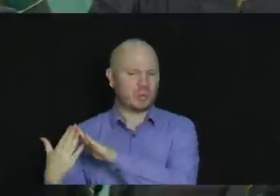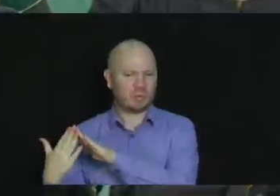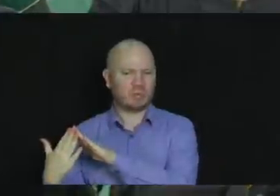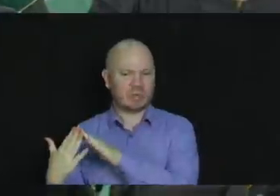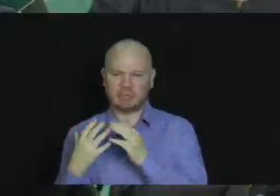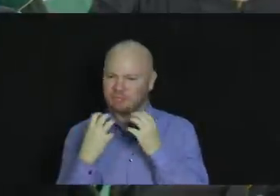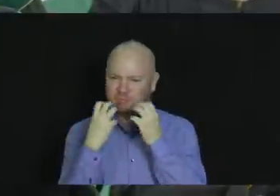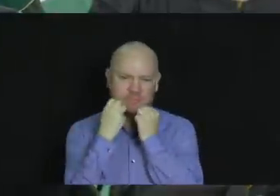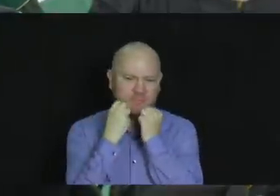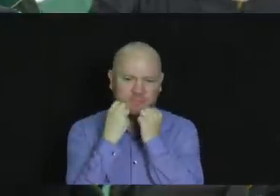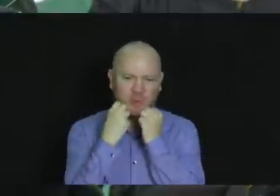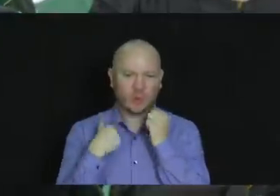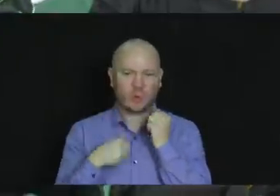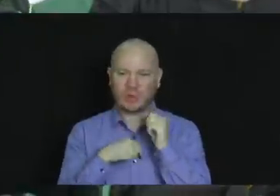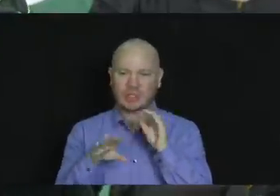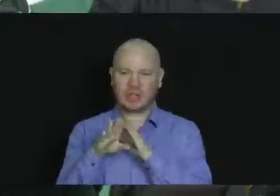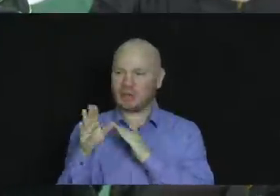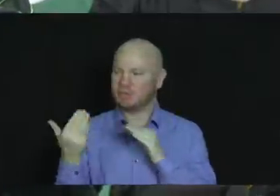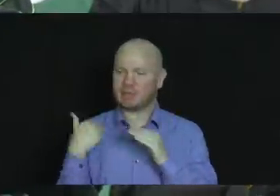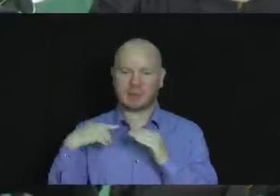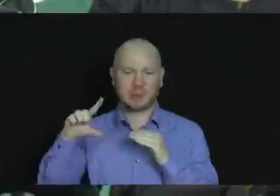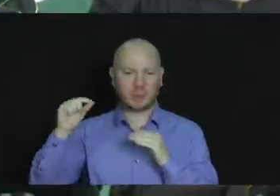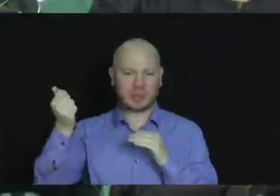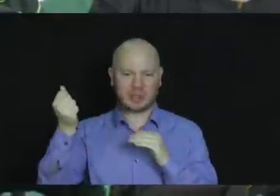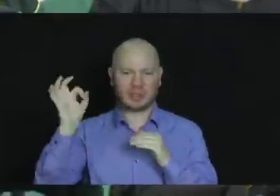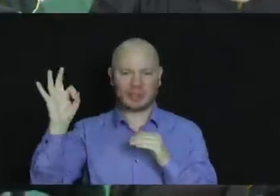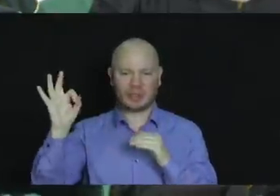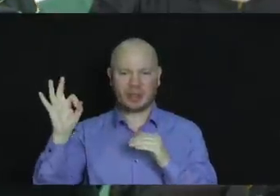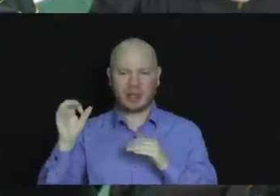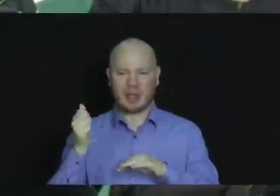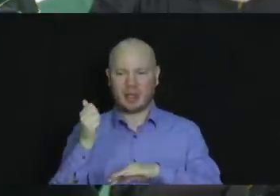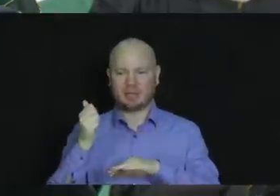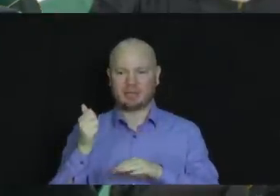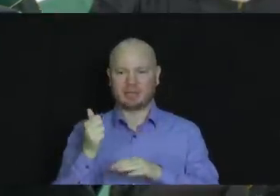in 2019 to unite us as one